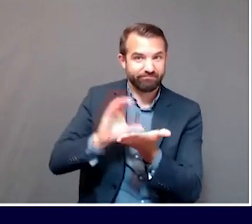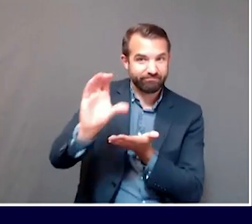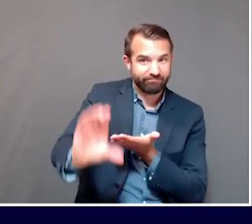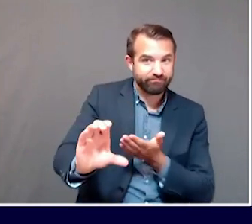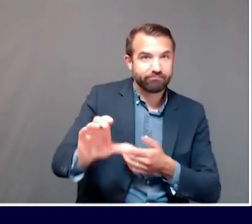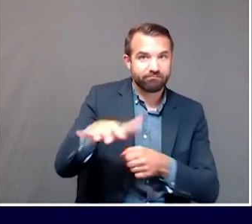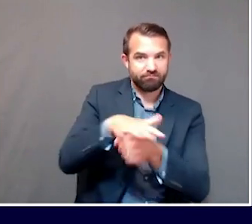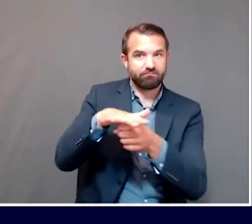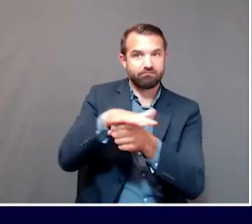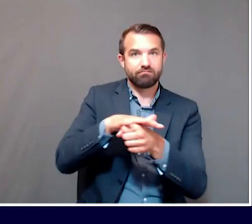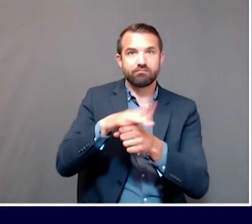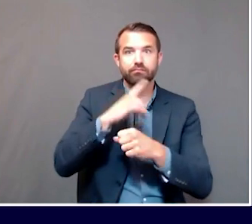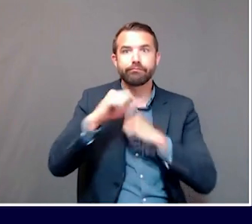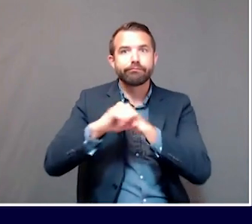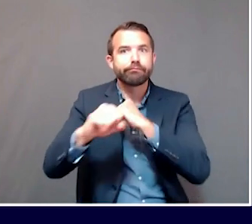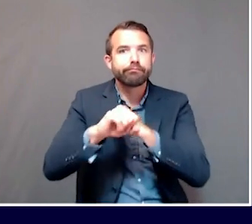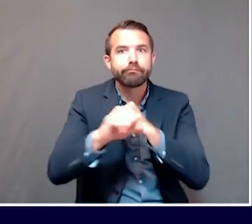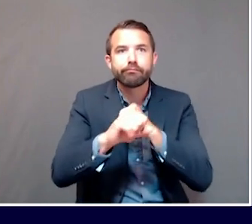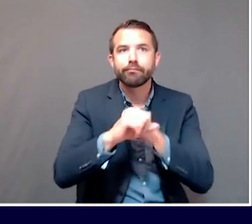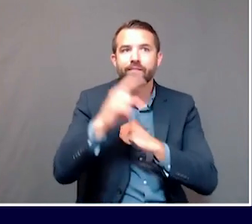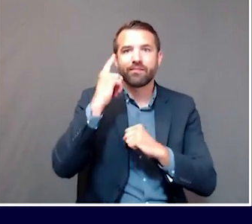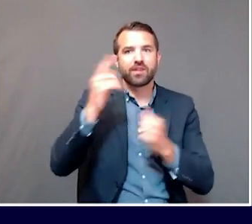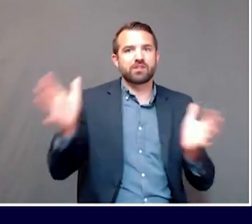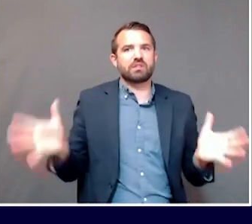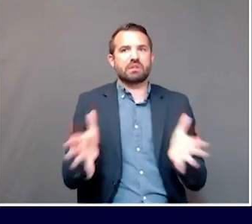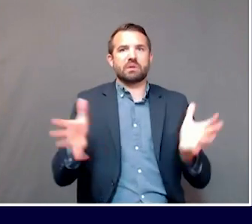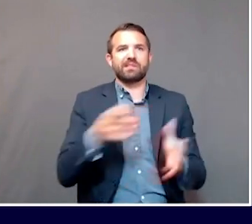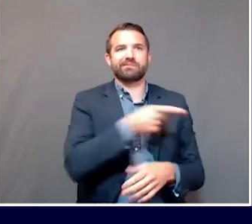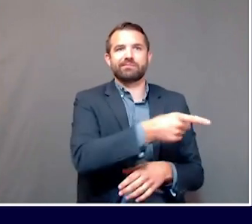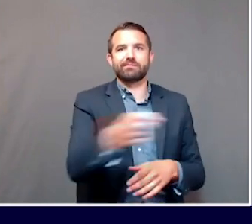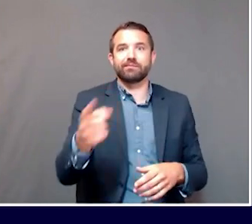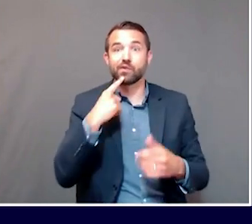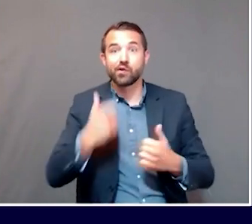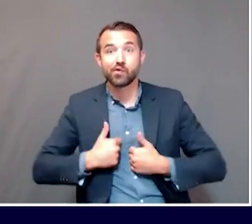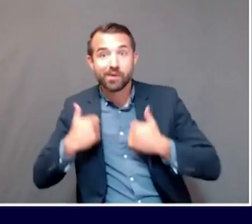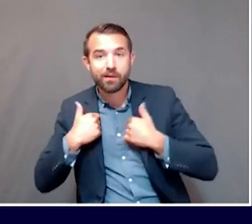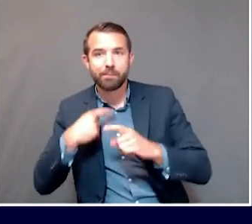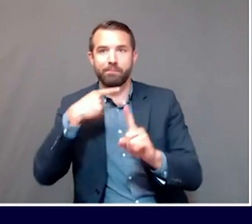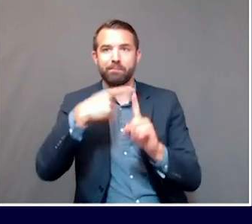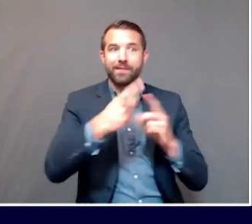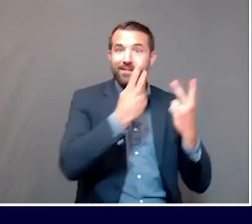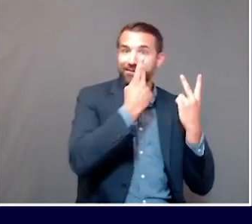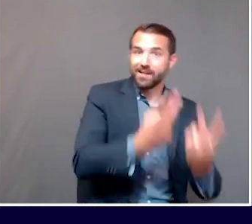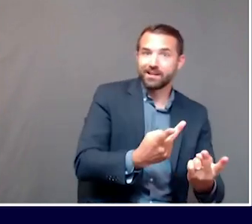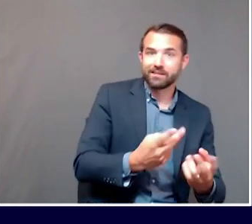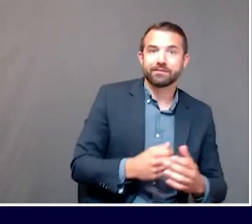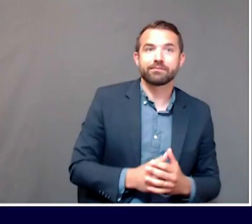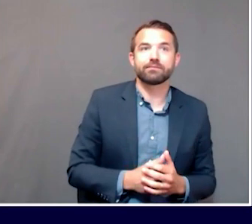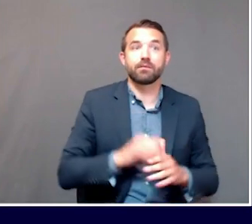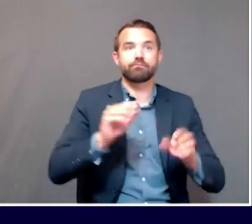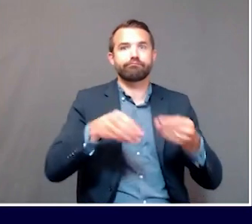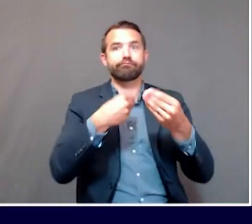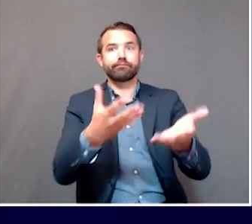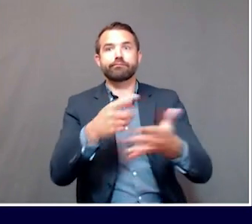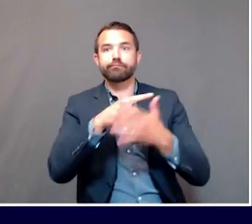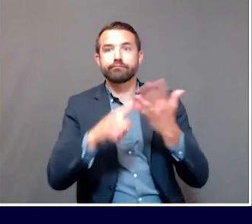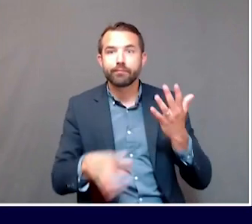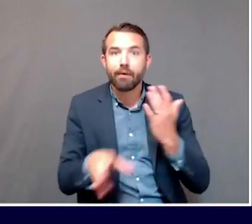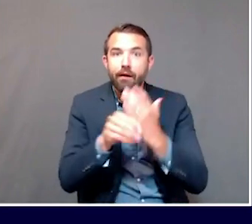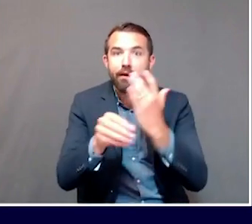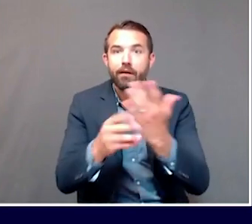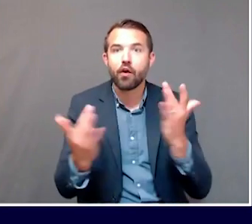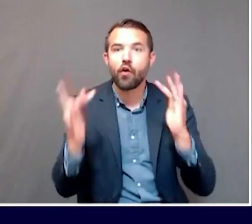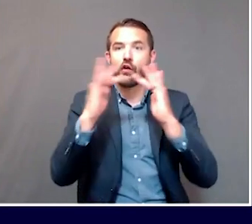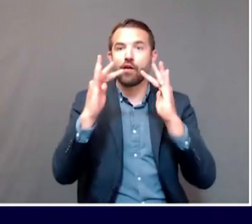among residents, businesses, and visitors, including providing additional contact-free services in public